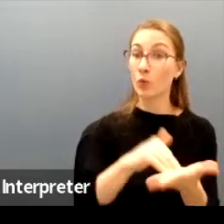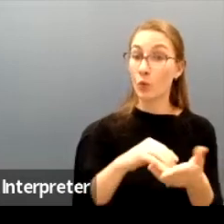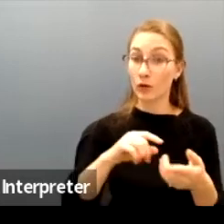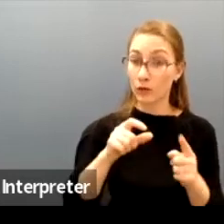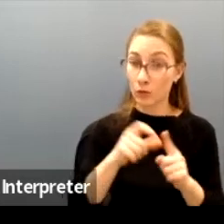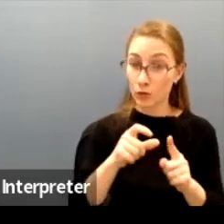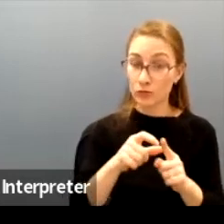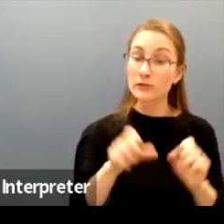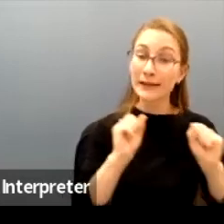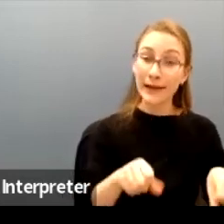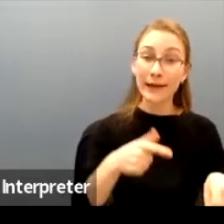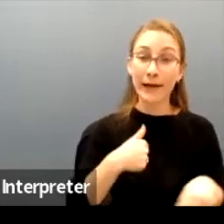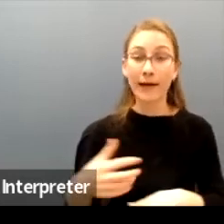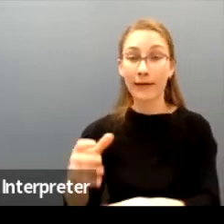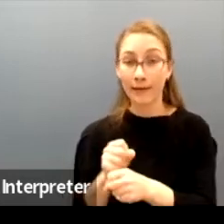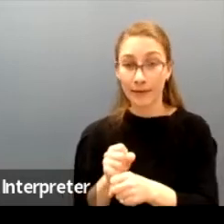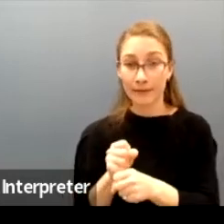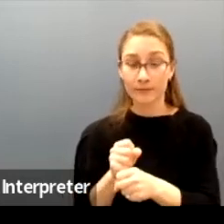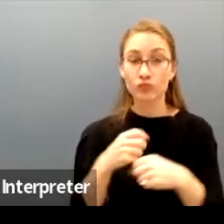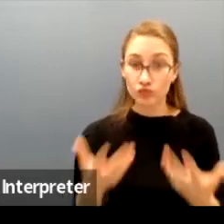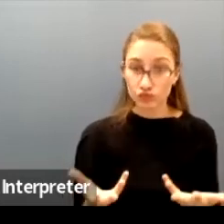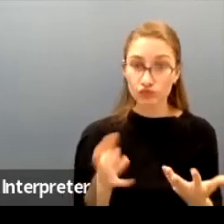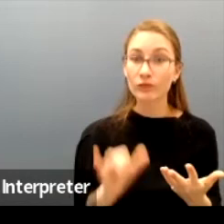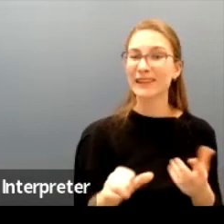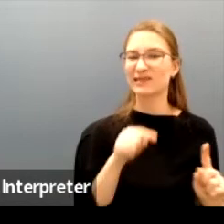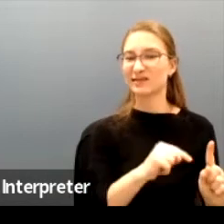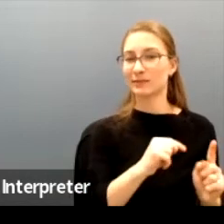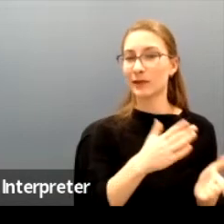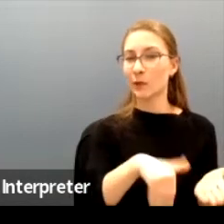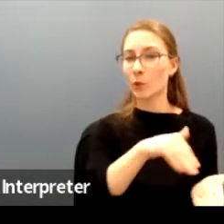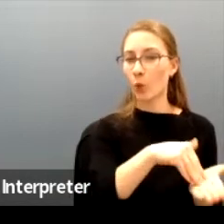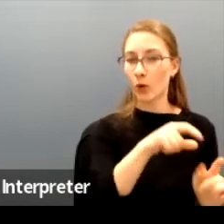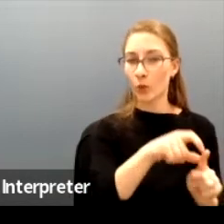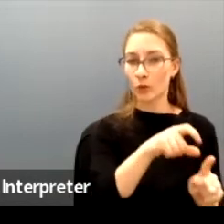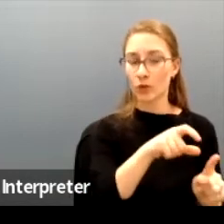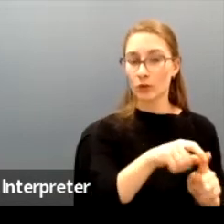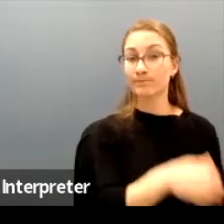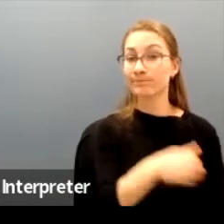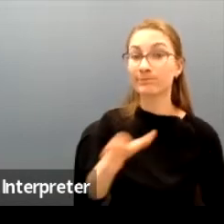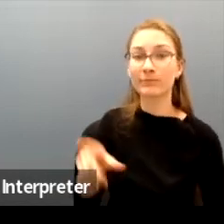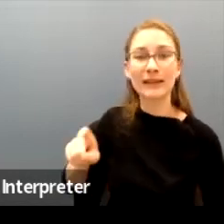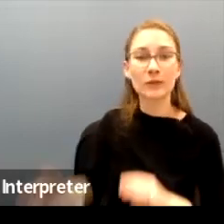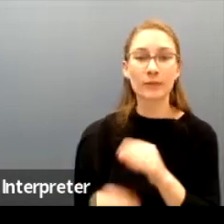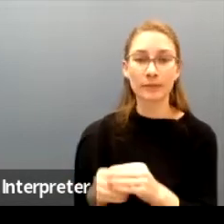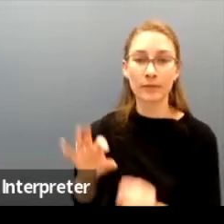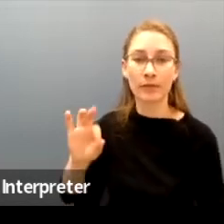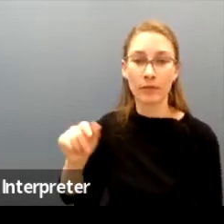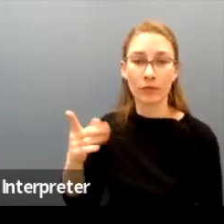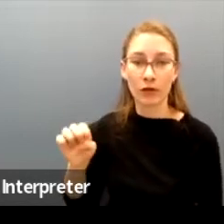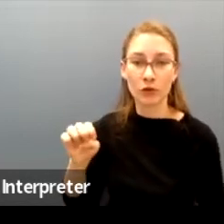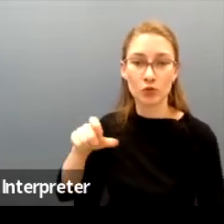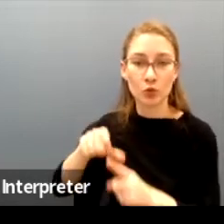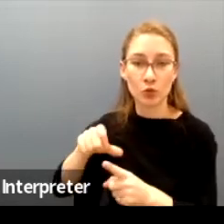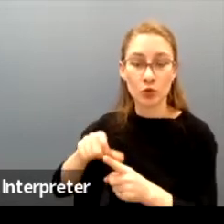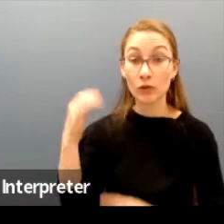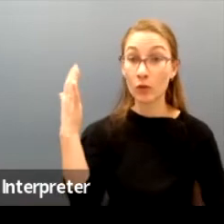But we need to have those fringe words attached to it, because we don't know what it is that he wants. Joey's pizzeria can have a plethora of food